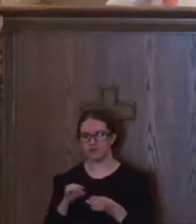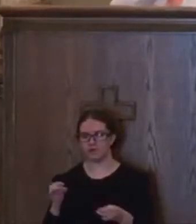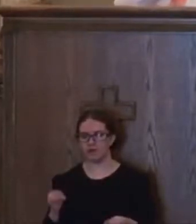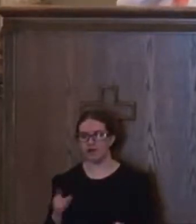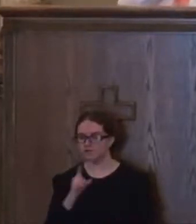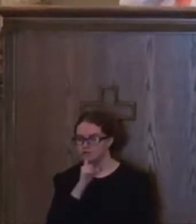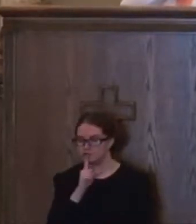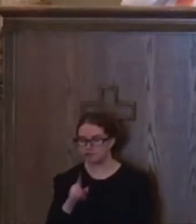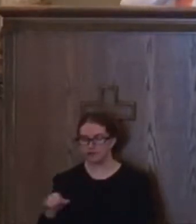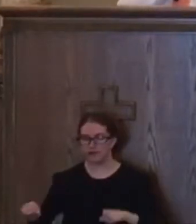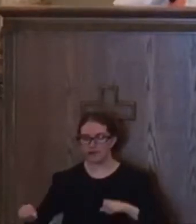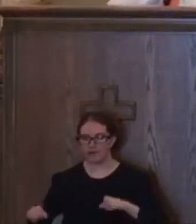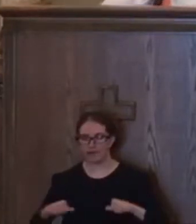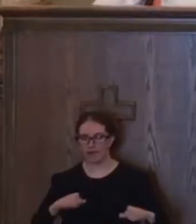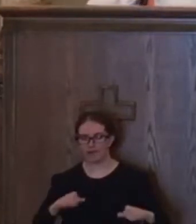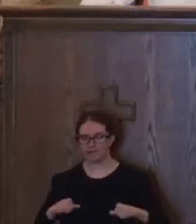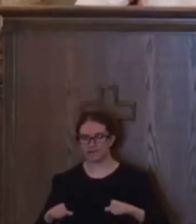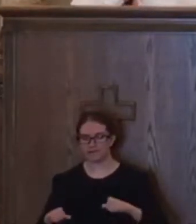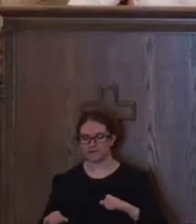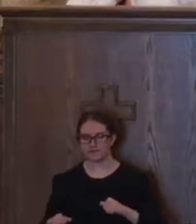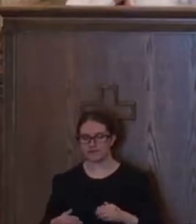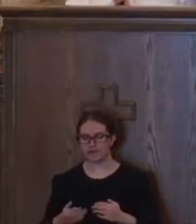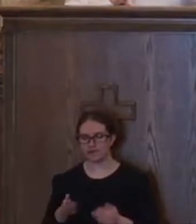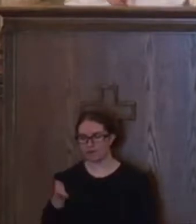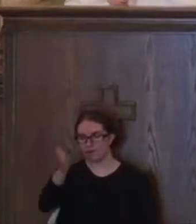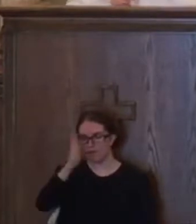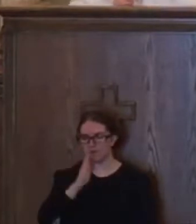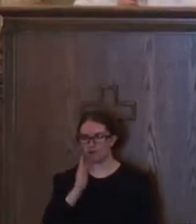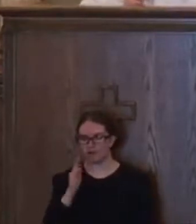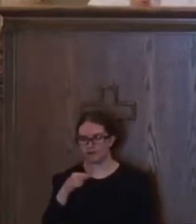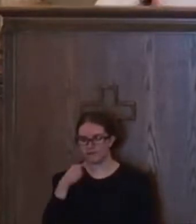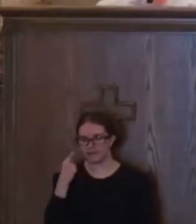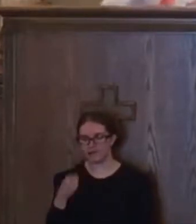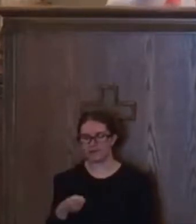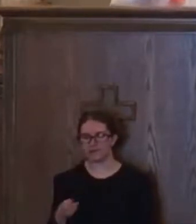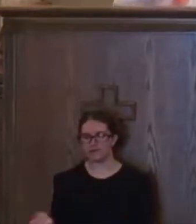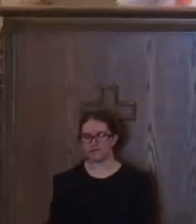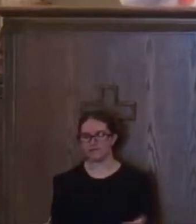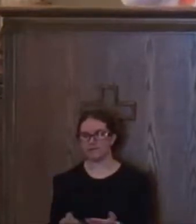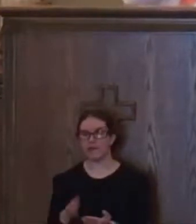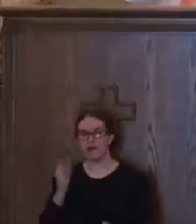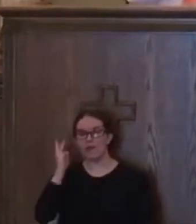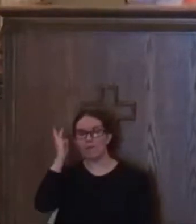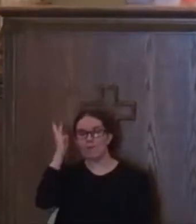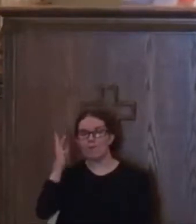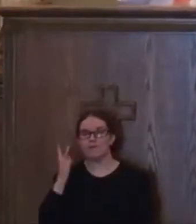we really activating what God is trying to tell us here? I wonder